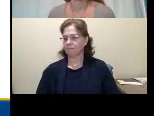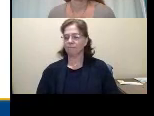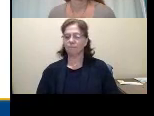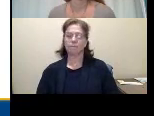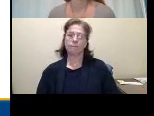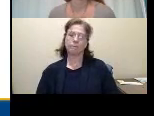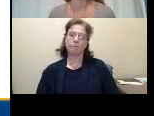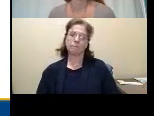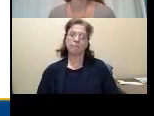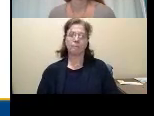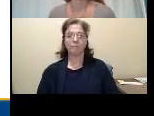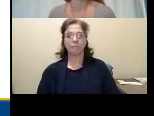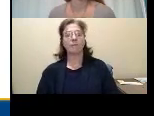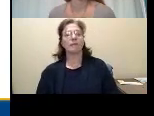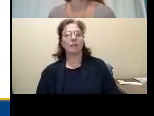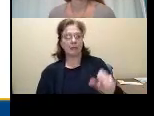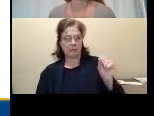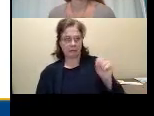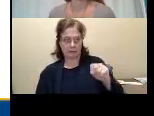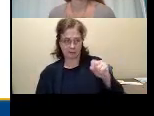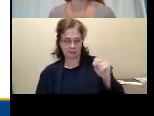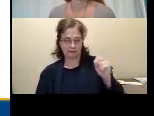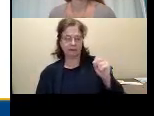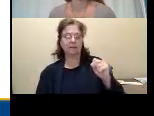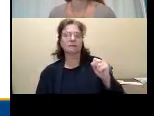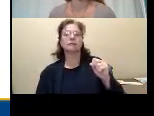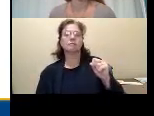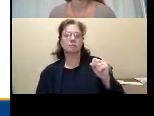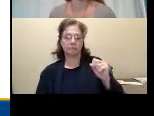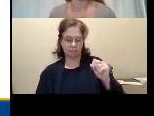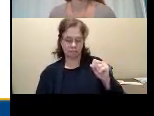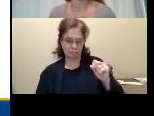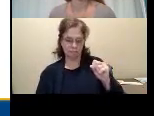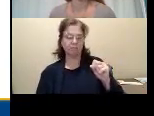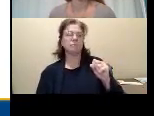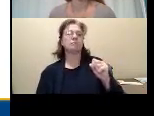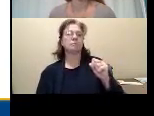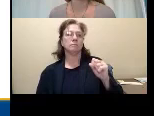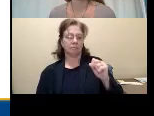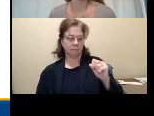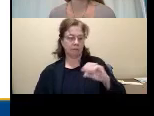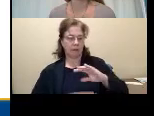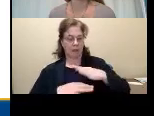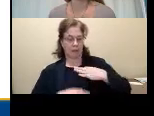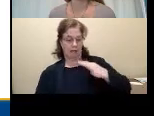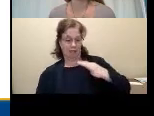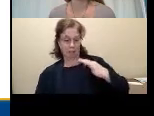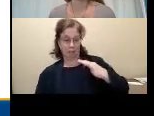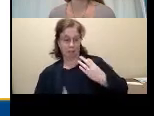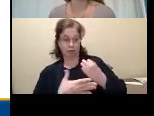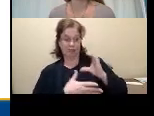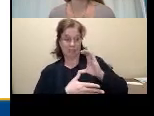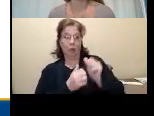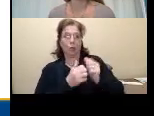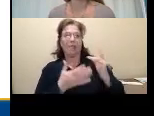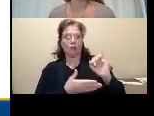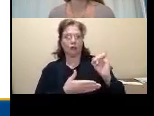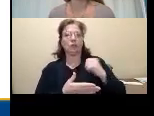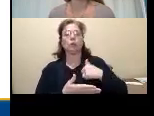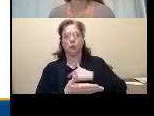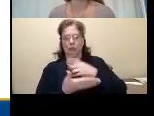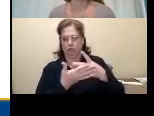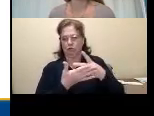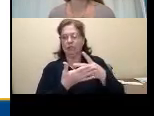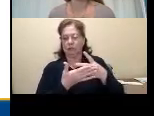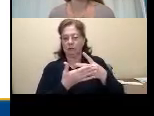Yeah, so we will screen somebody that meets the eligibility criteria that has no insurance. We do have a